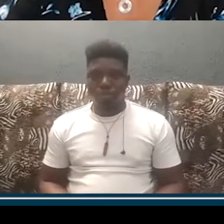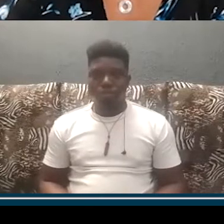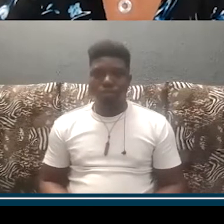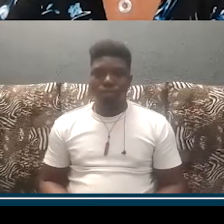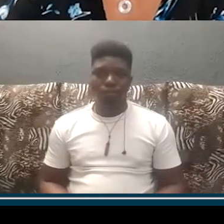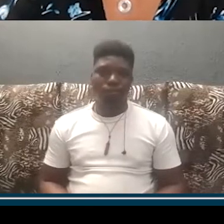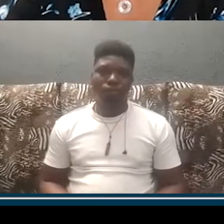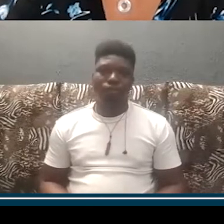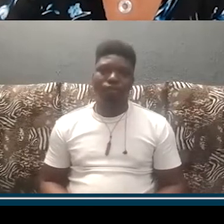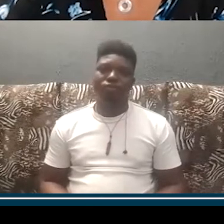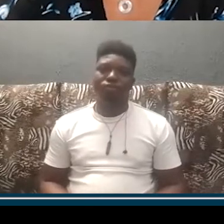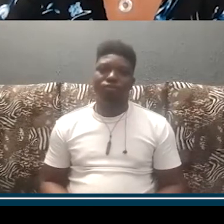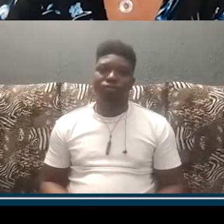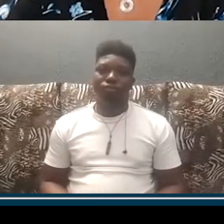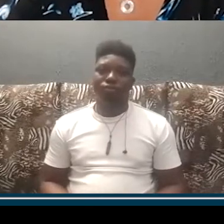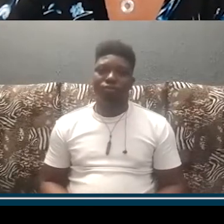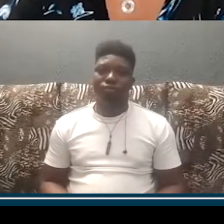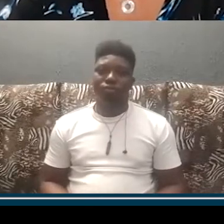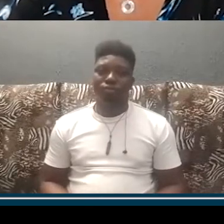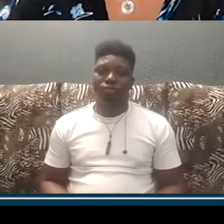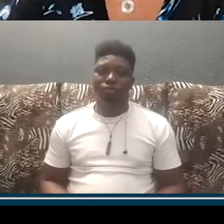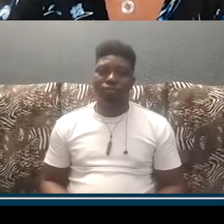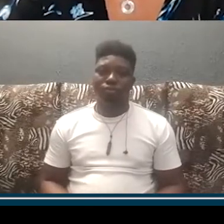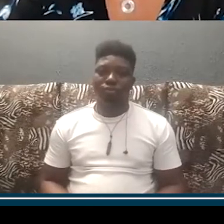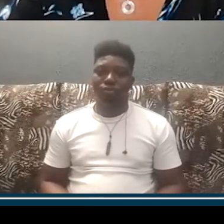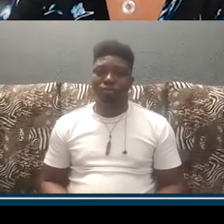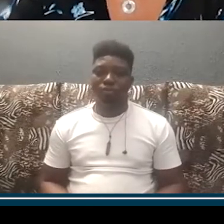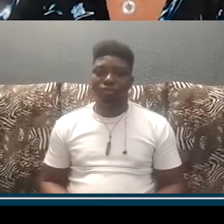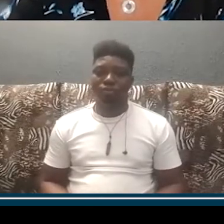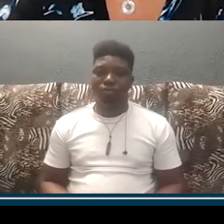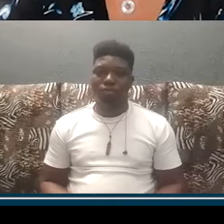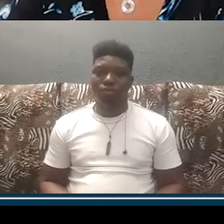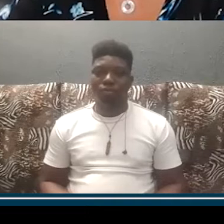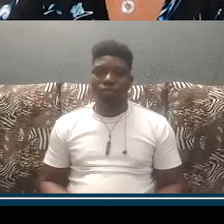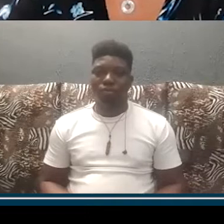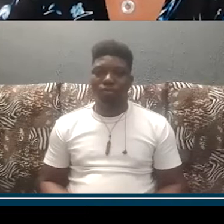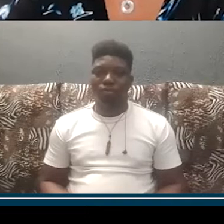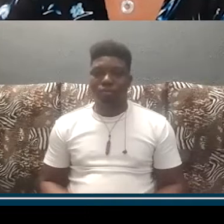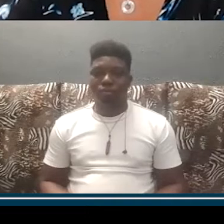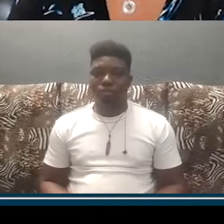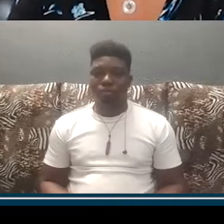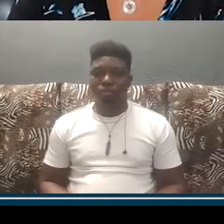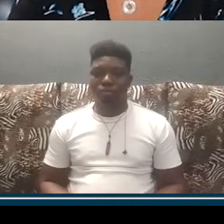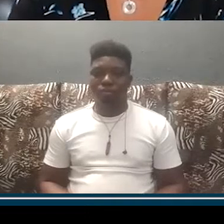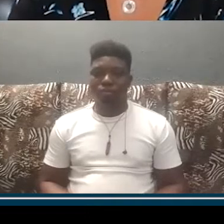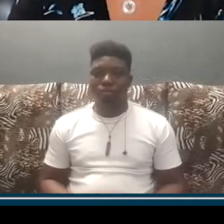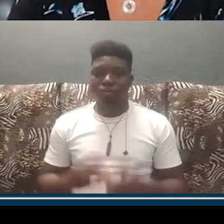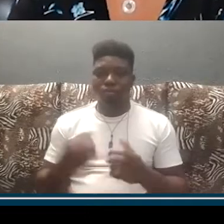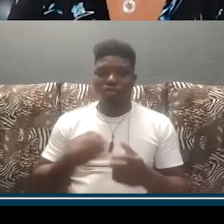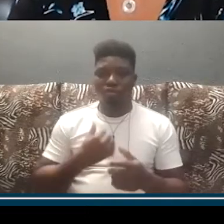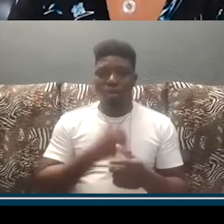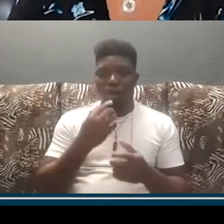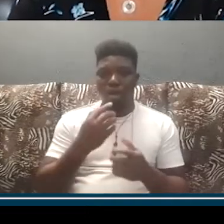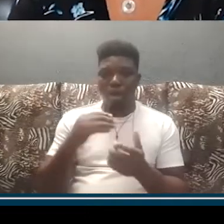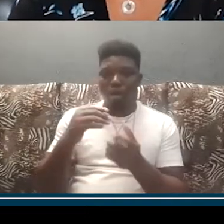We're going to pause again this time just to let that sink in. Okay, when we're